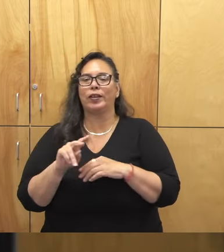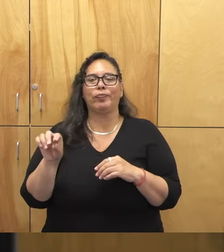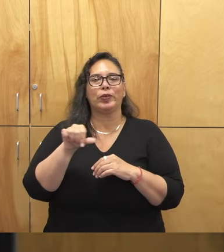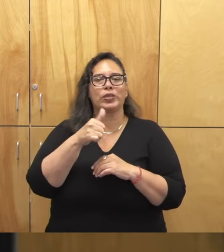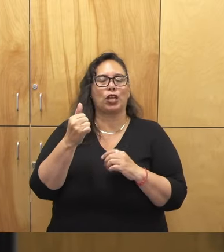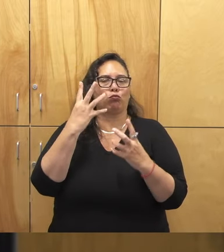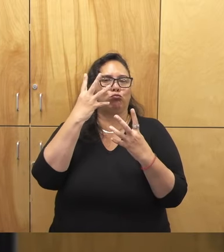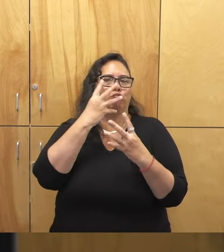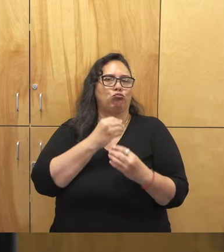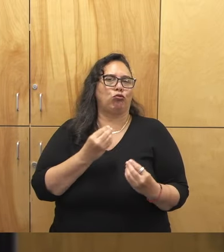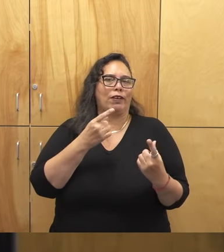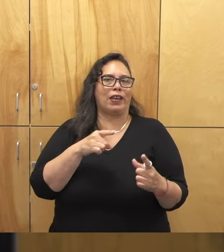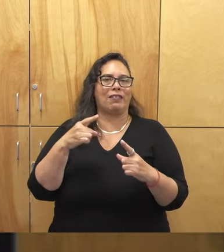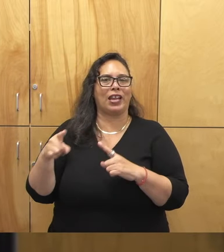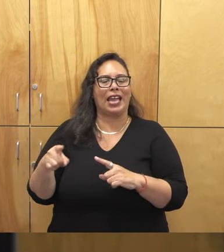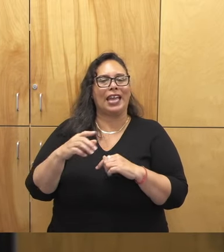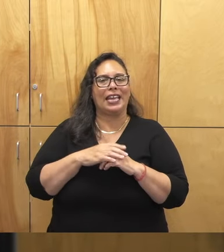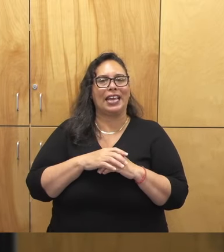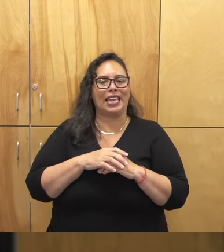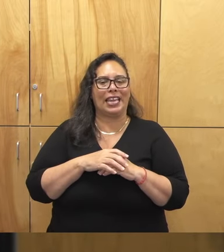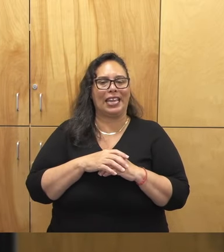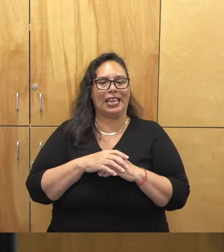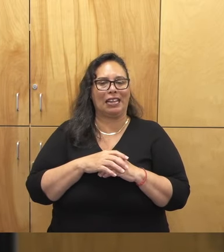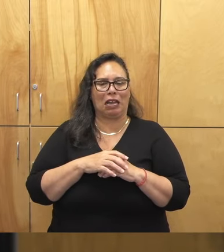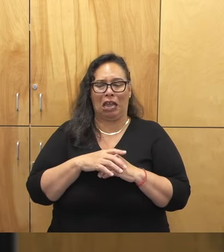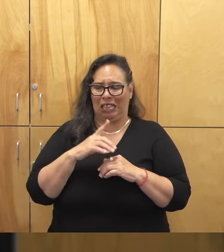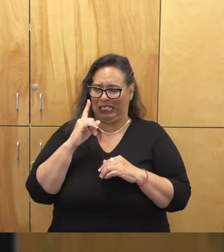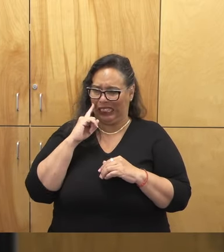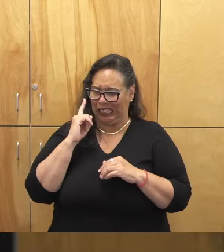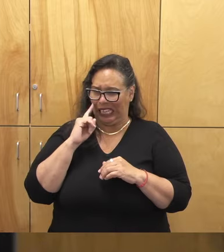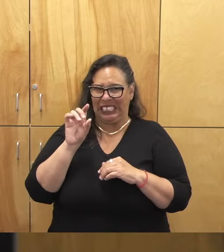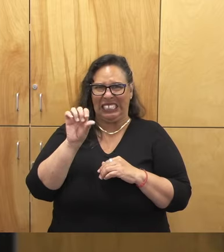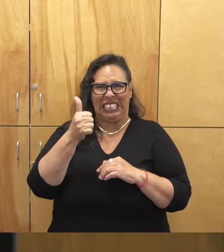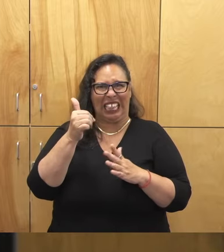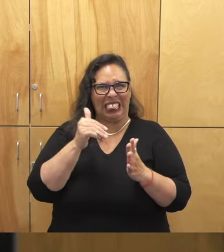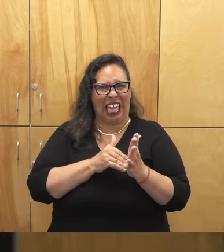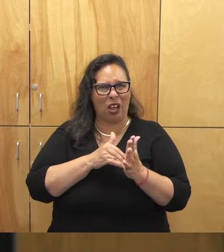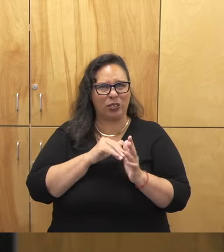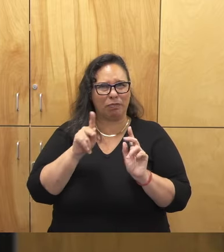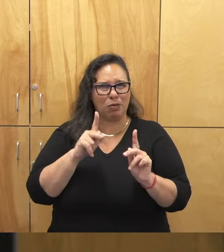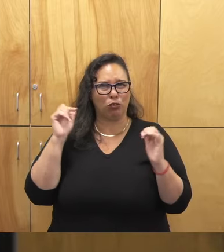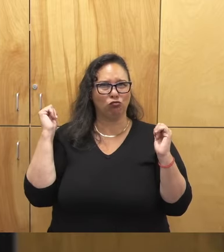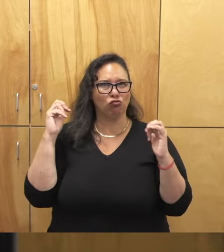event. I think he had a little bit shorter than 10,000 attendees.